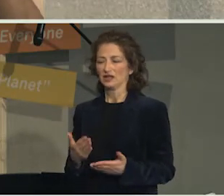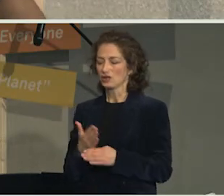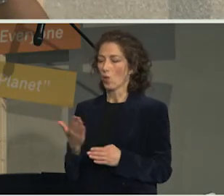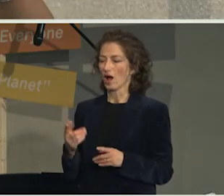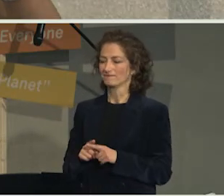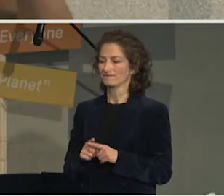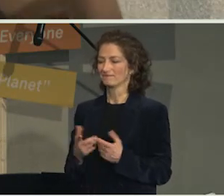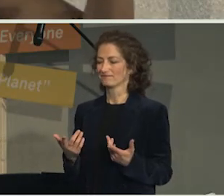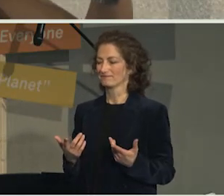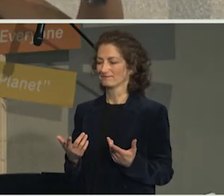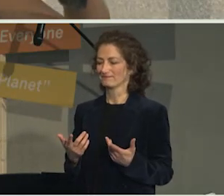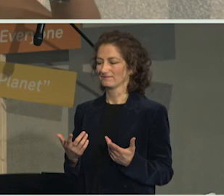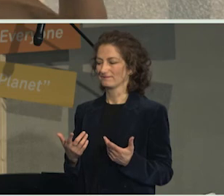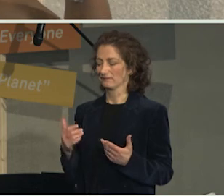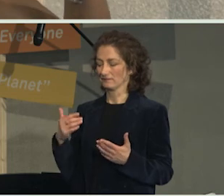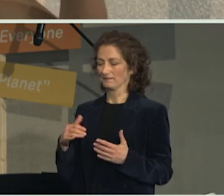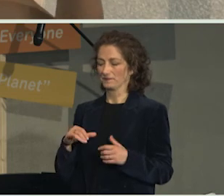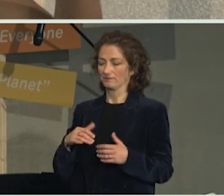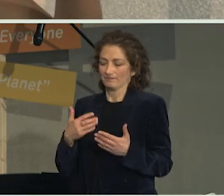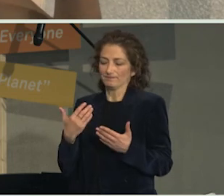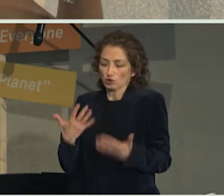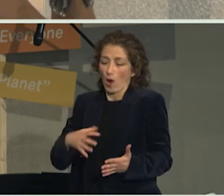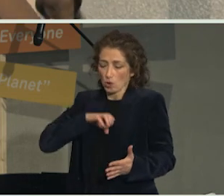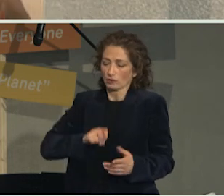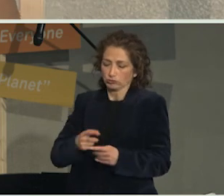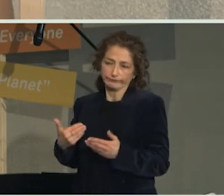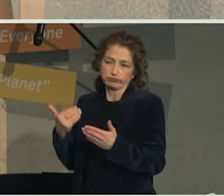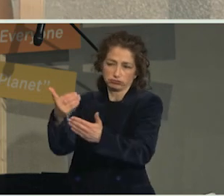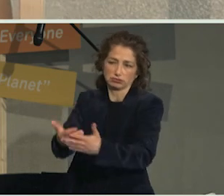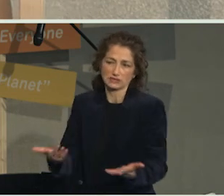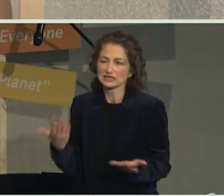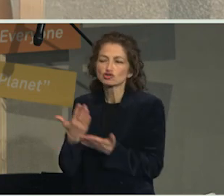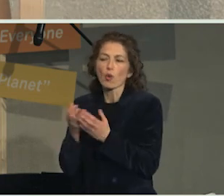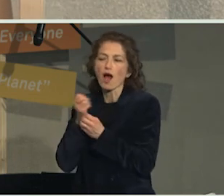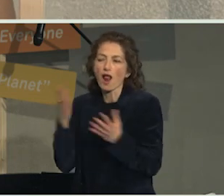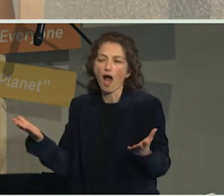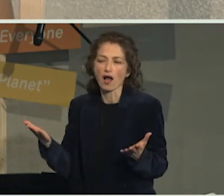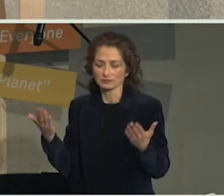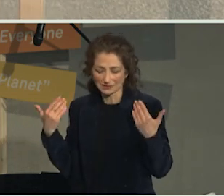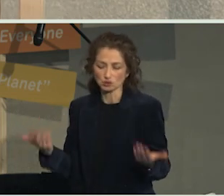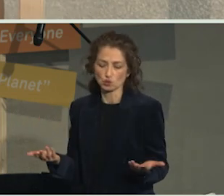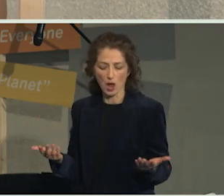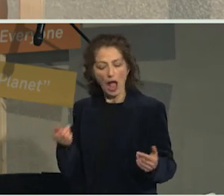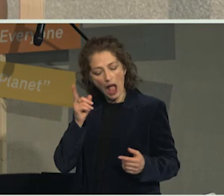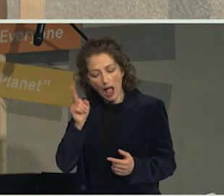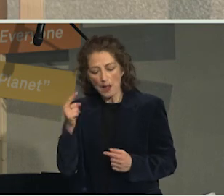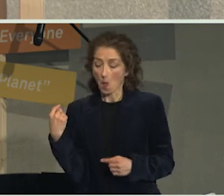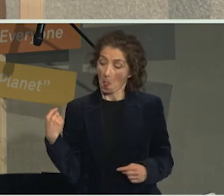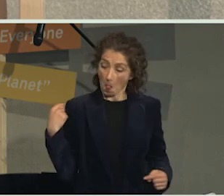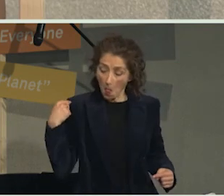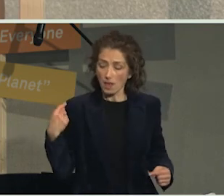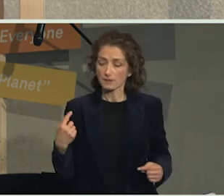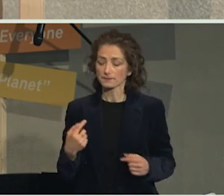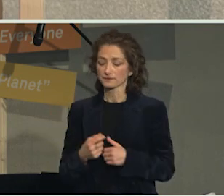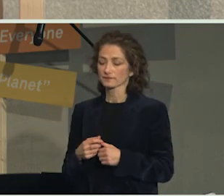what life has been like since then, because it was so clear that there was a wrong there. But lately, I